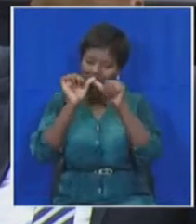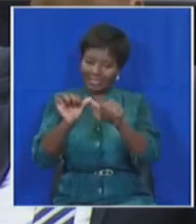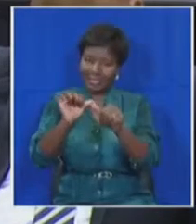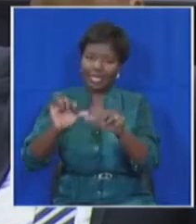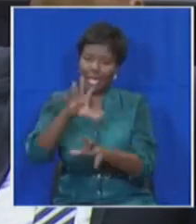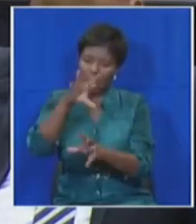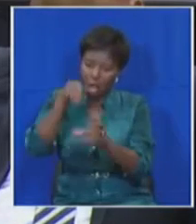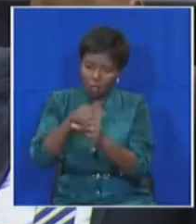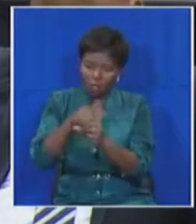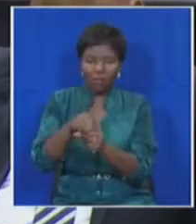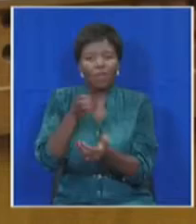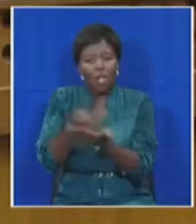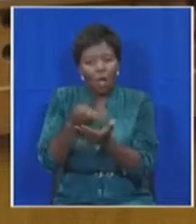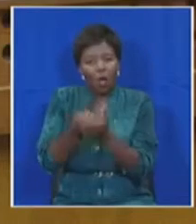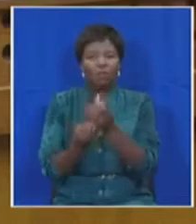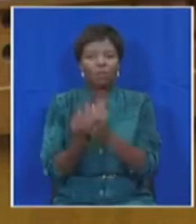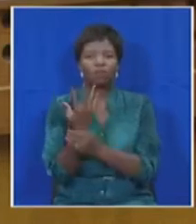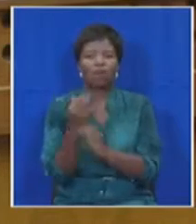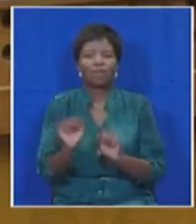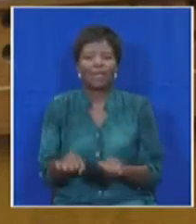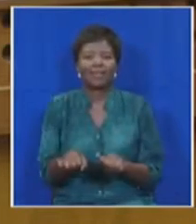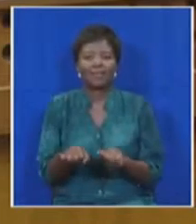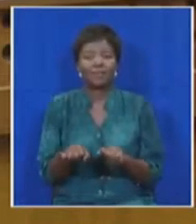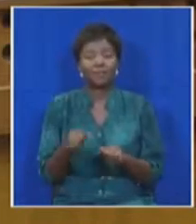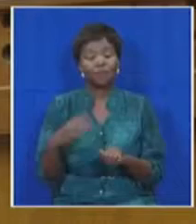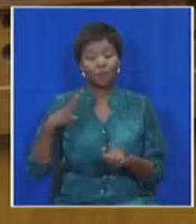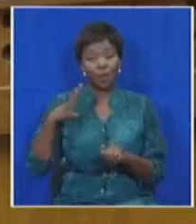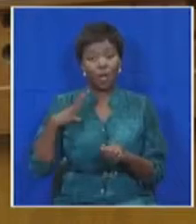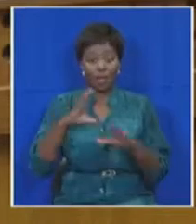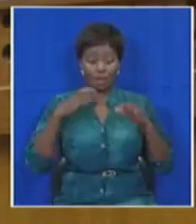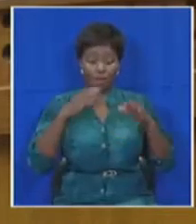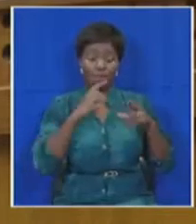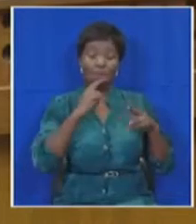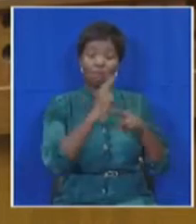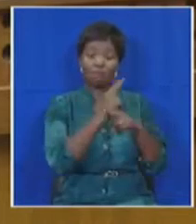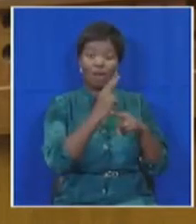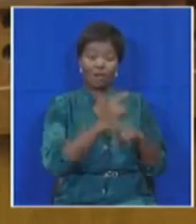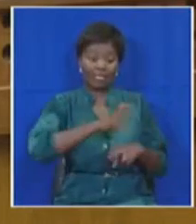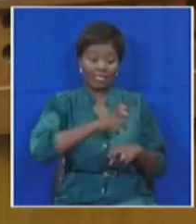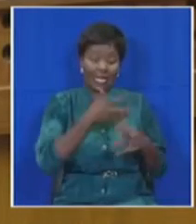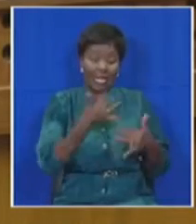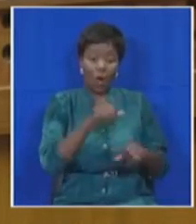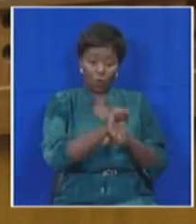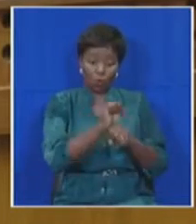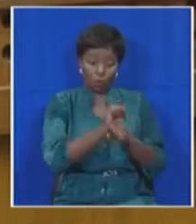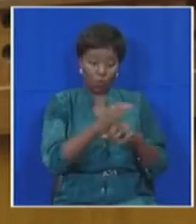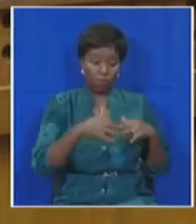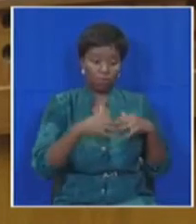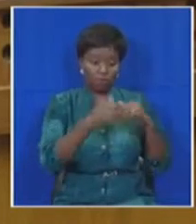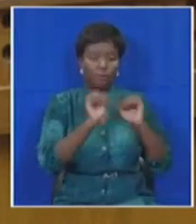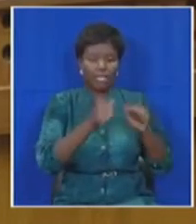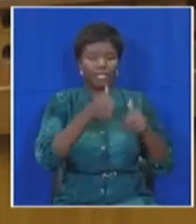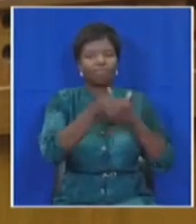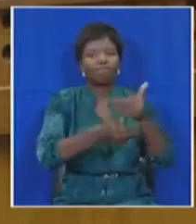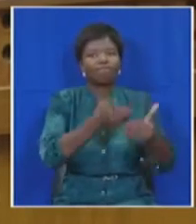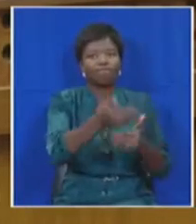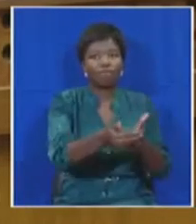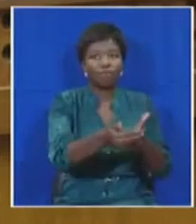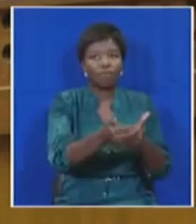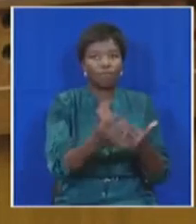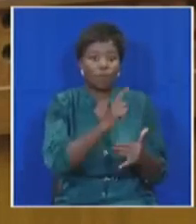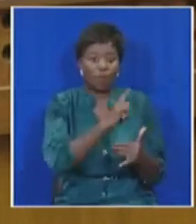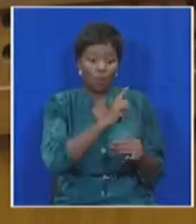growth. Only the private sector, fellow South Africans, can create jobs at the scale and pace South Africa needs, which is why